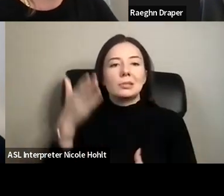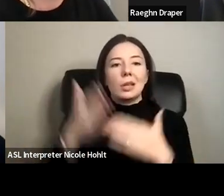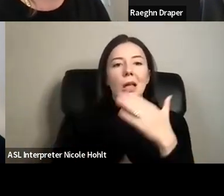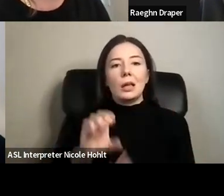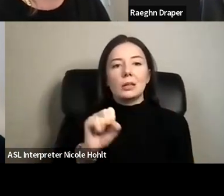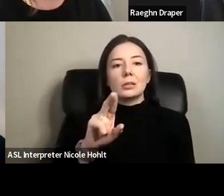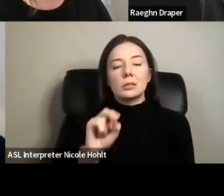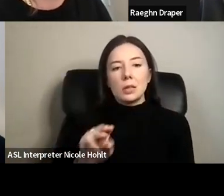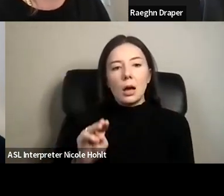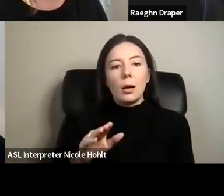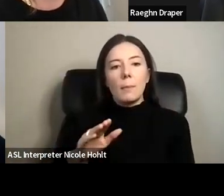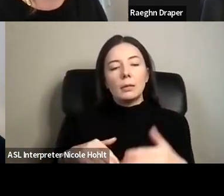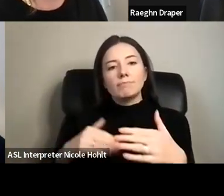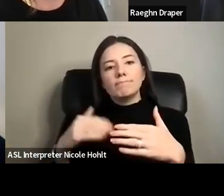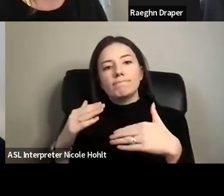one